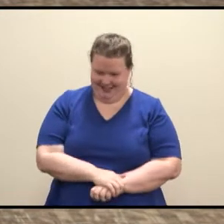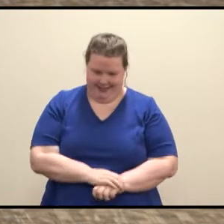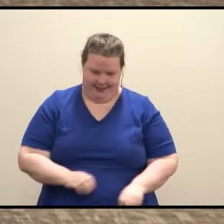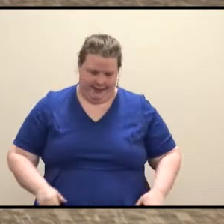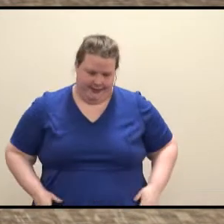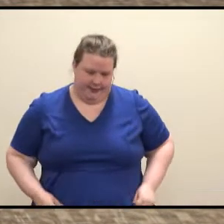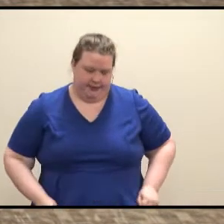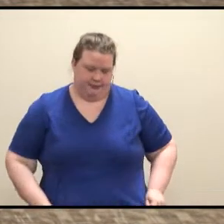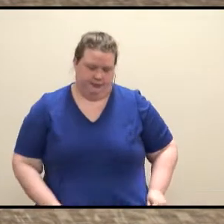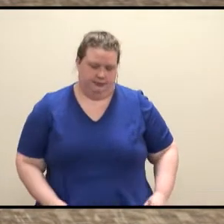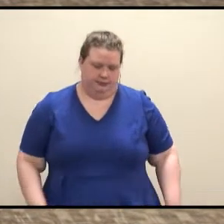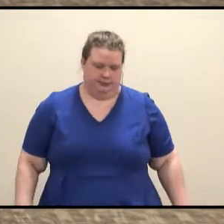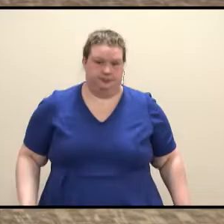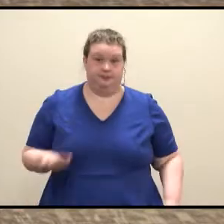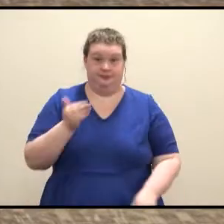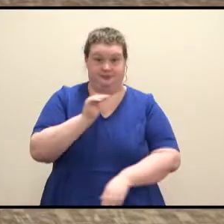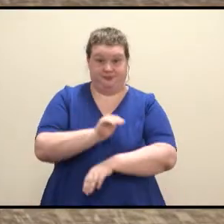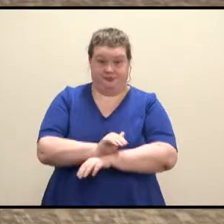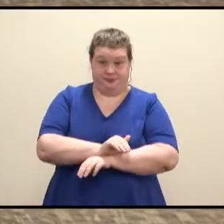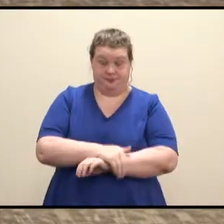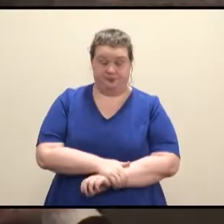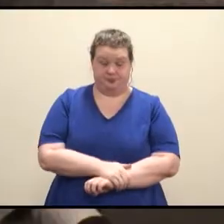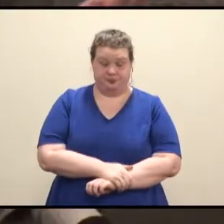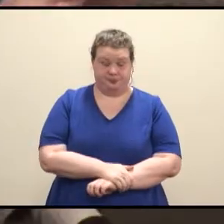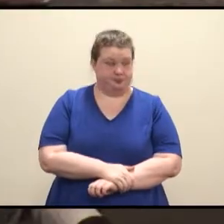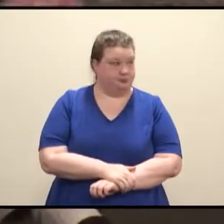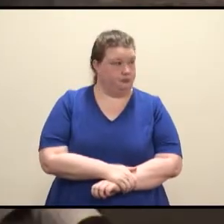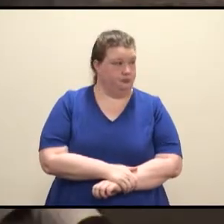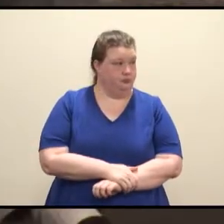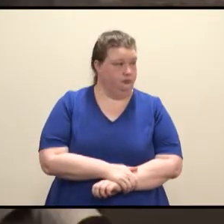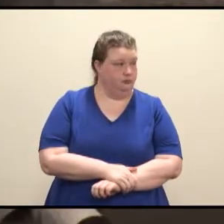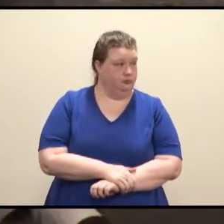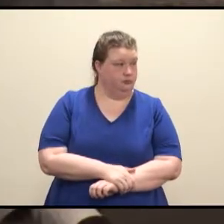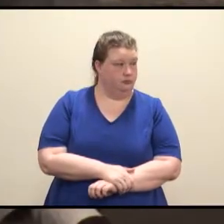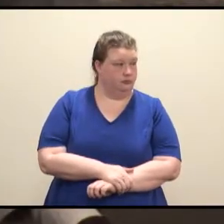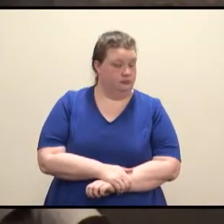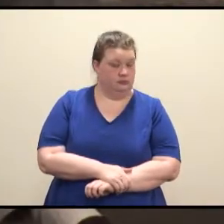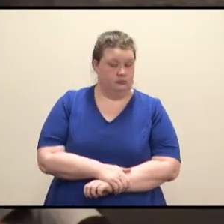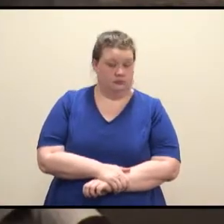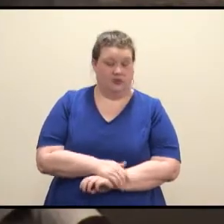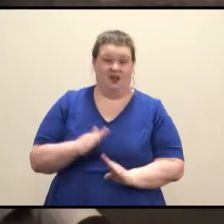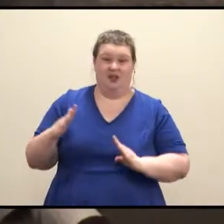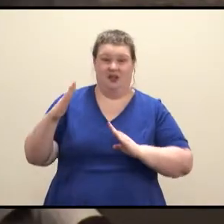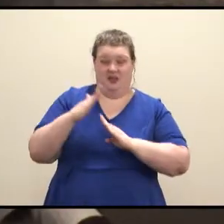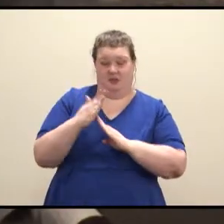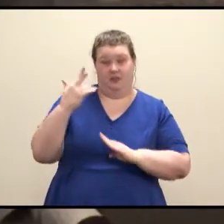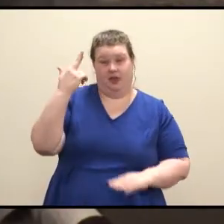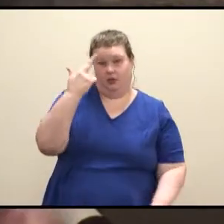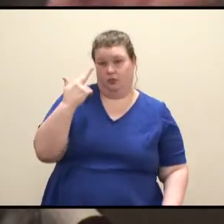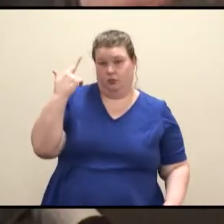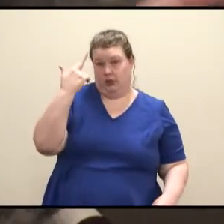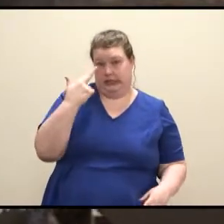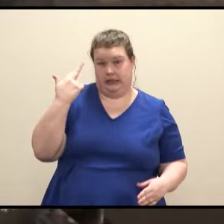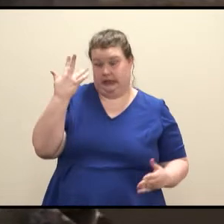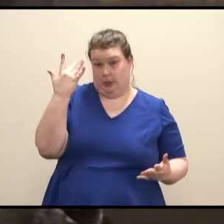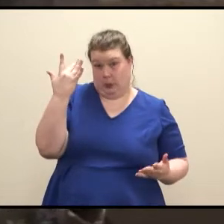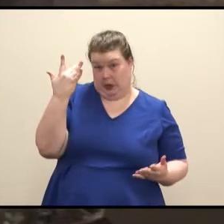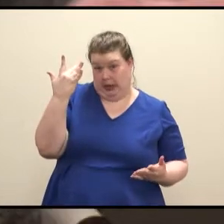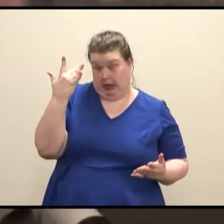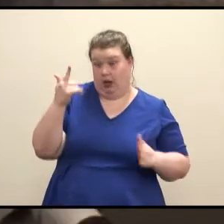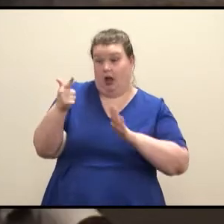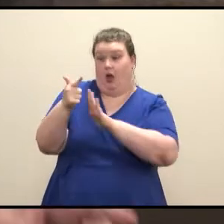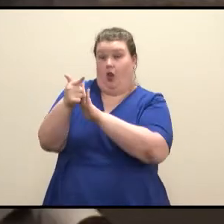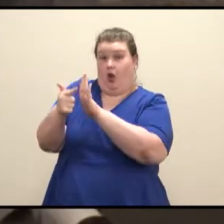Okay, so tonight, the main purpose of tonight's meeting really is, under the law,